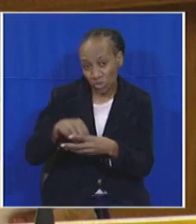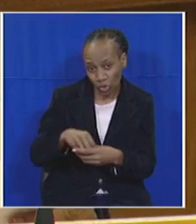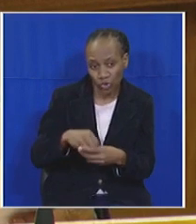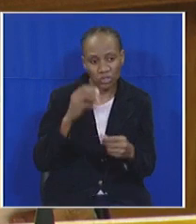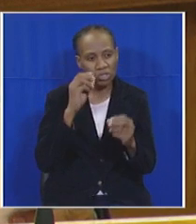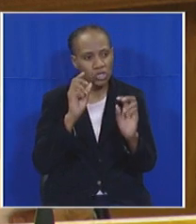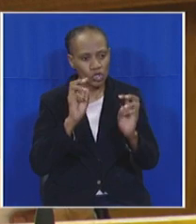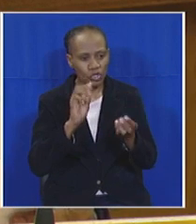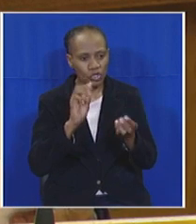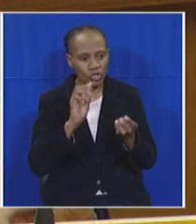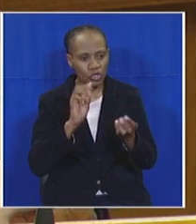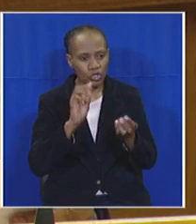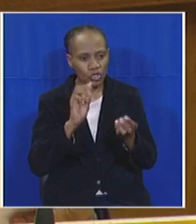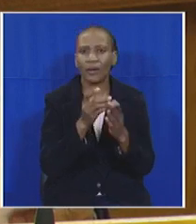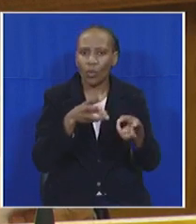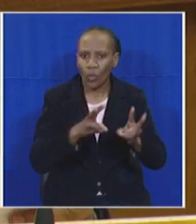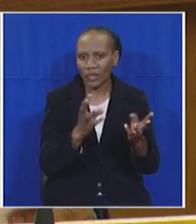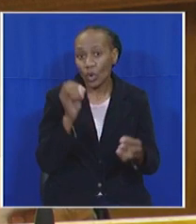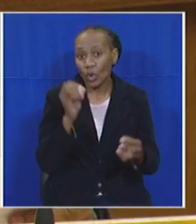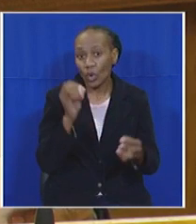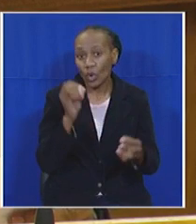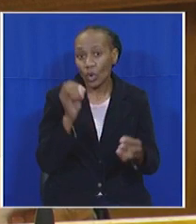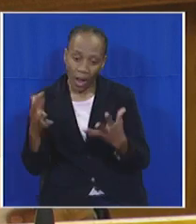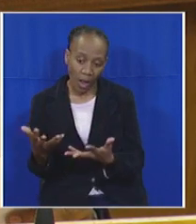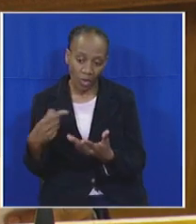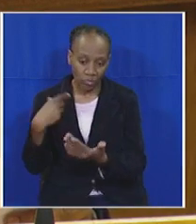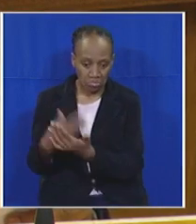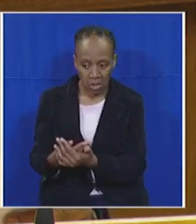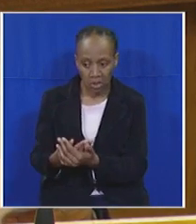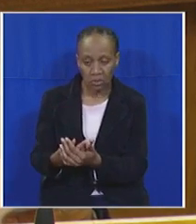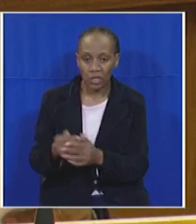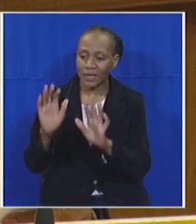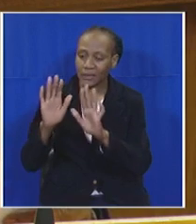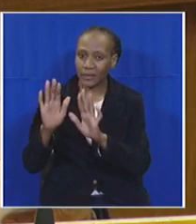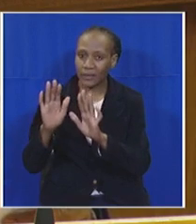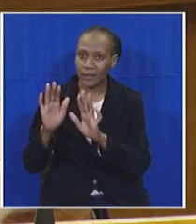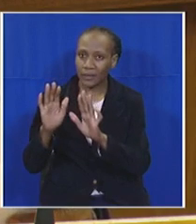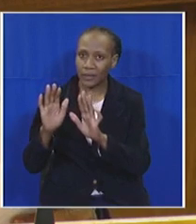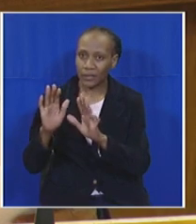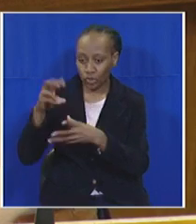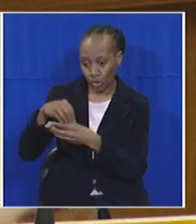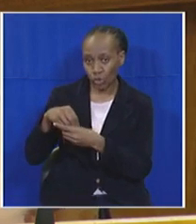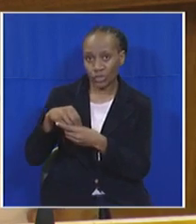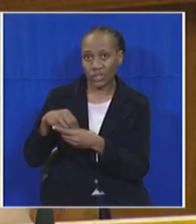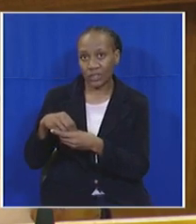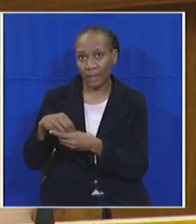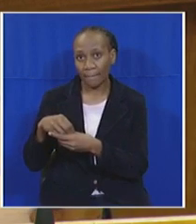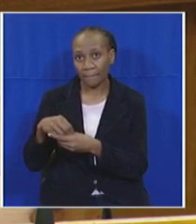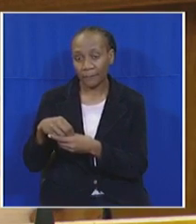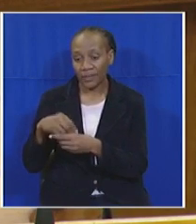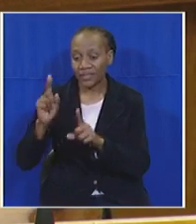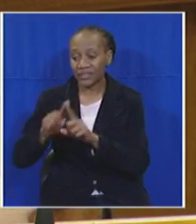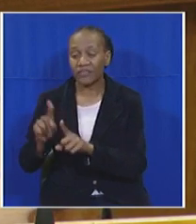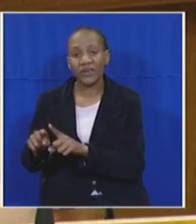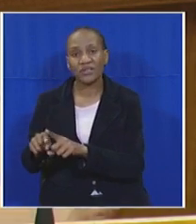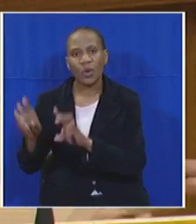developing society it fits, or we need to look at how it can be settled as part of the settlements that have taken all over